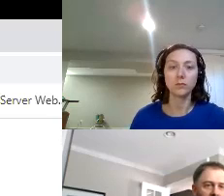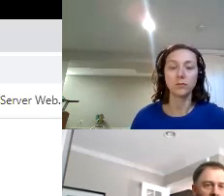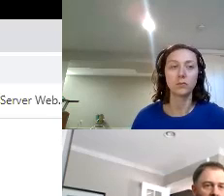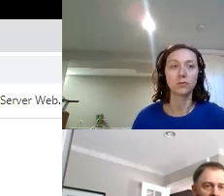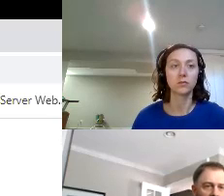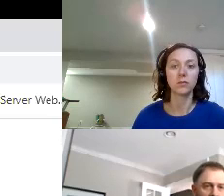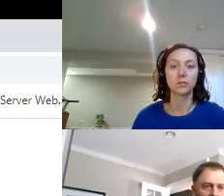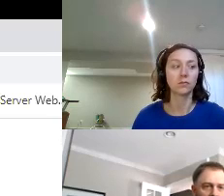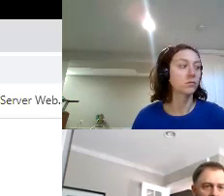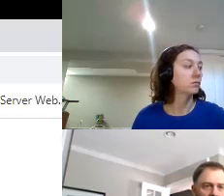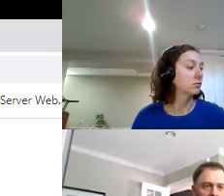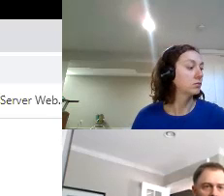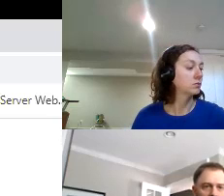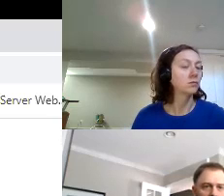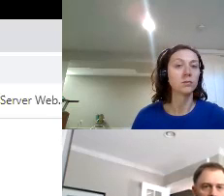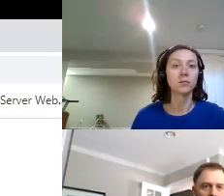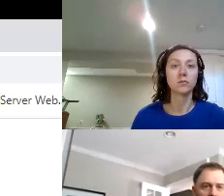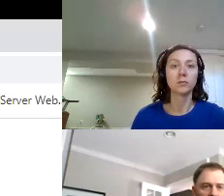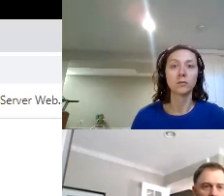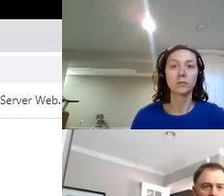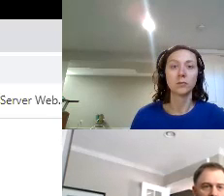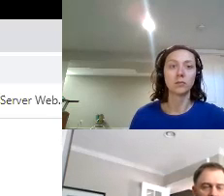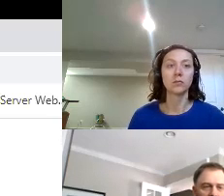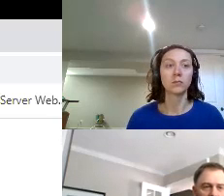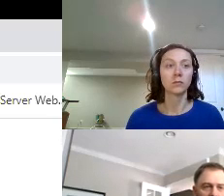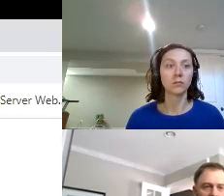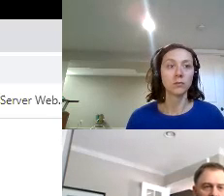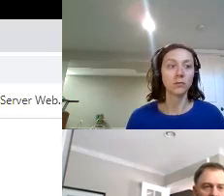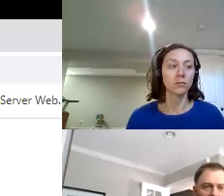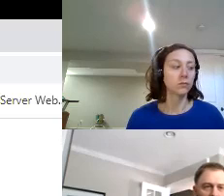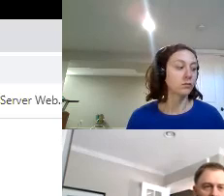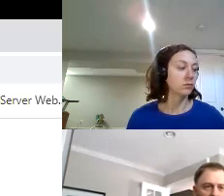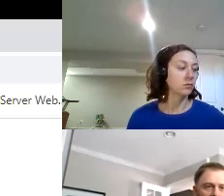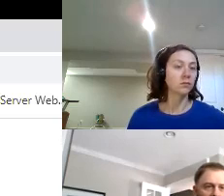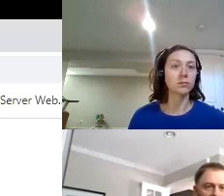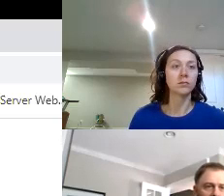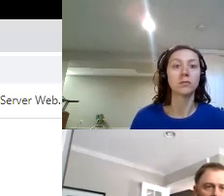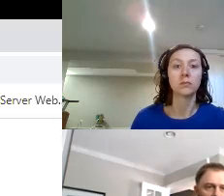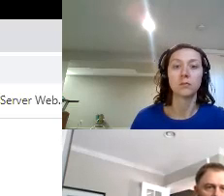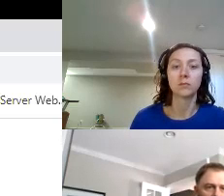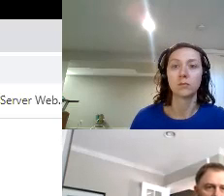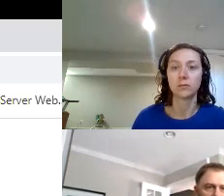instance, across Colorado, according to the American Communities Survey, women were making